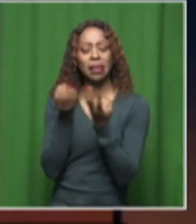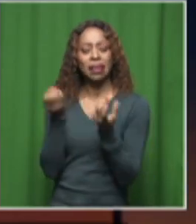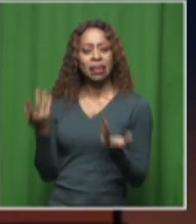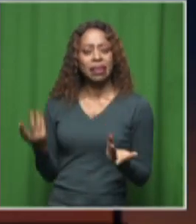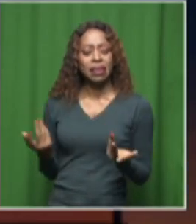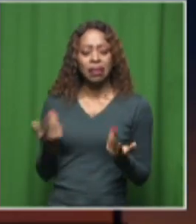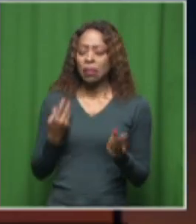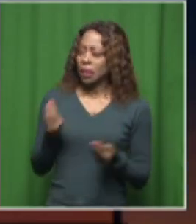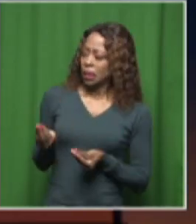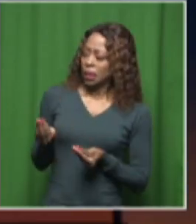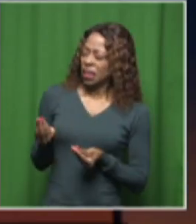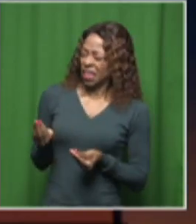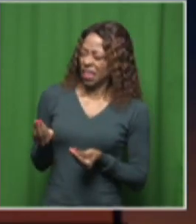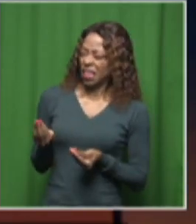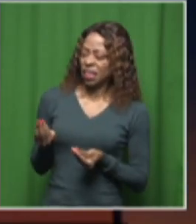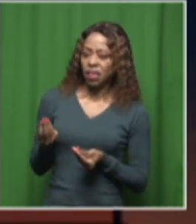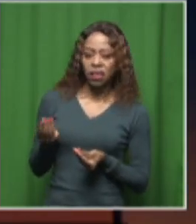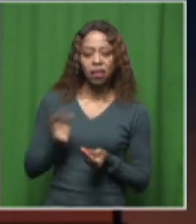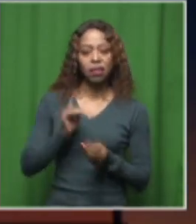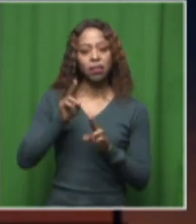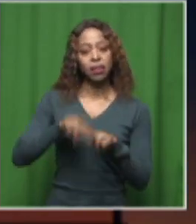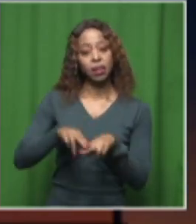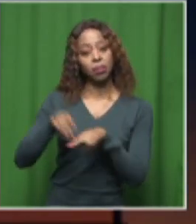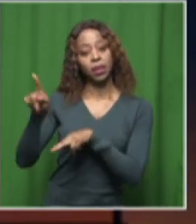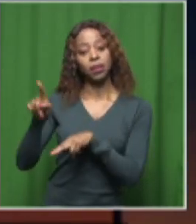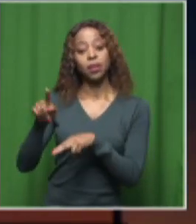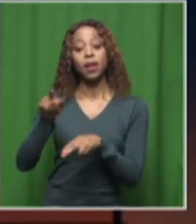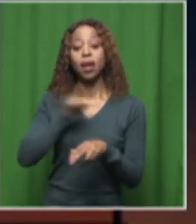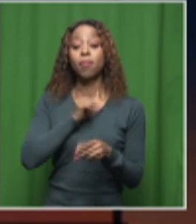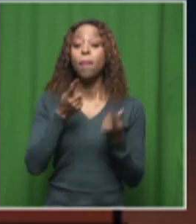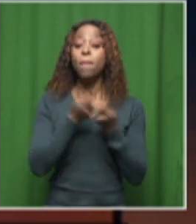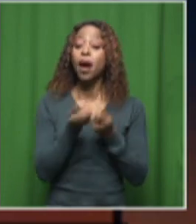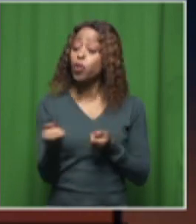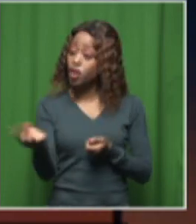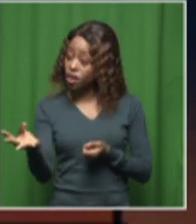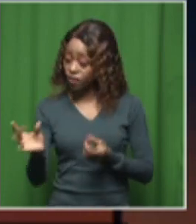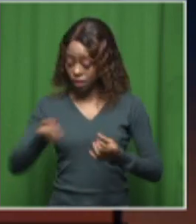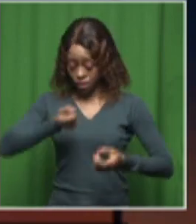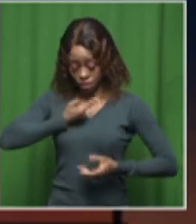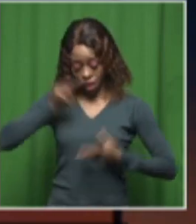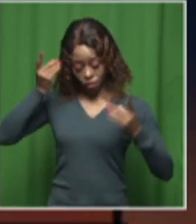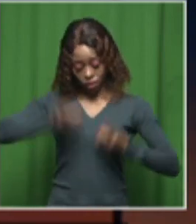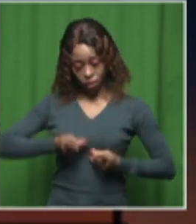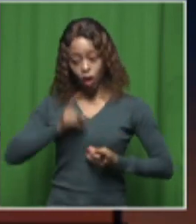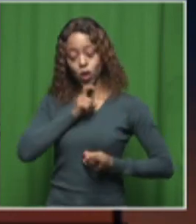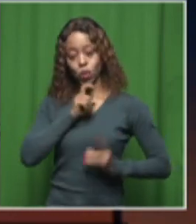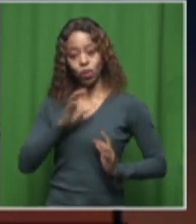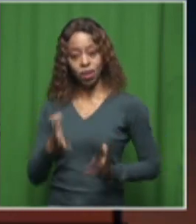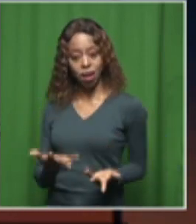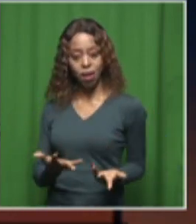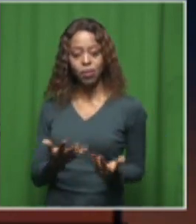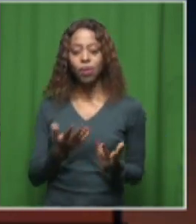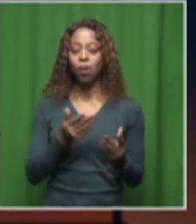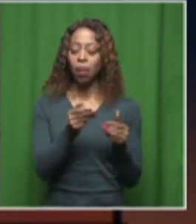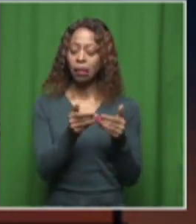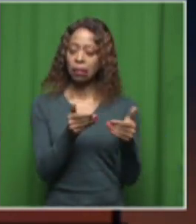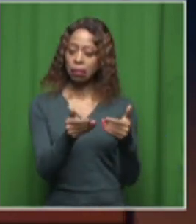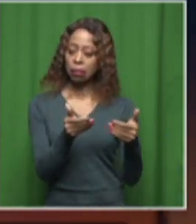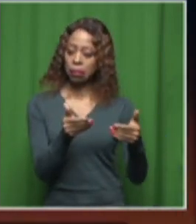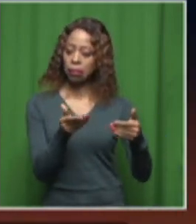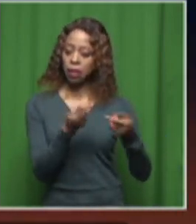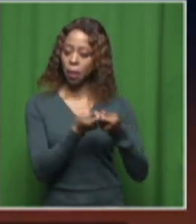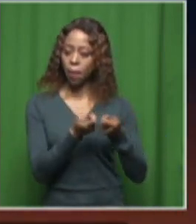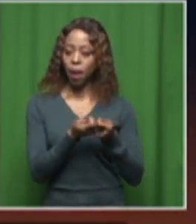remember that whatever you give them, it's up to them. They decide what they buy. Yeah. So you need to be very careful around the money situation. Every time I